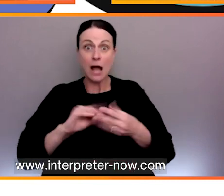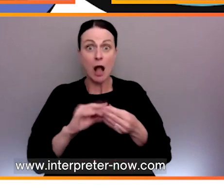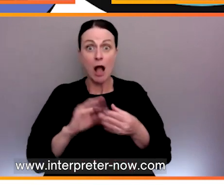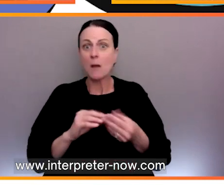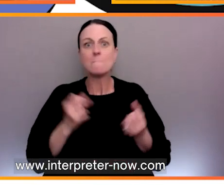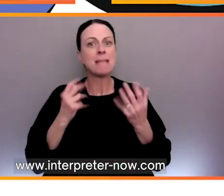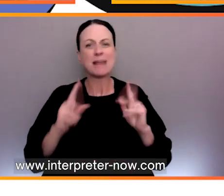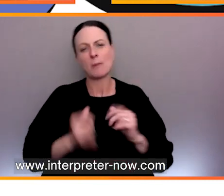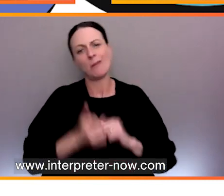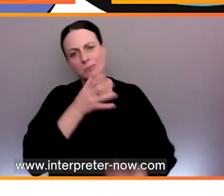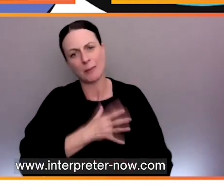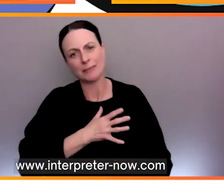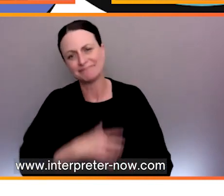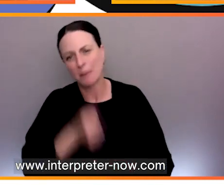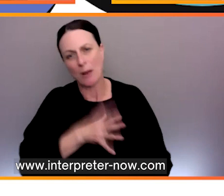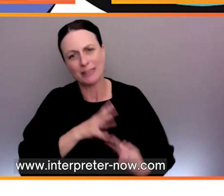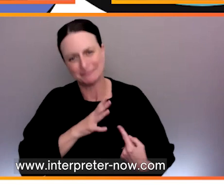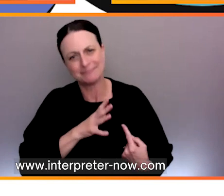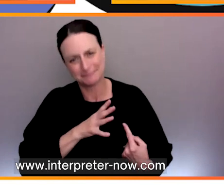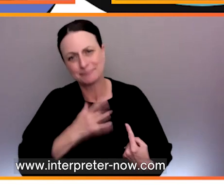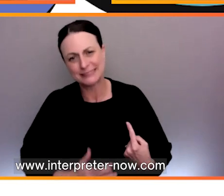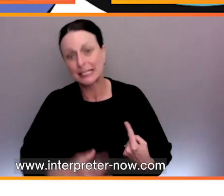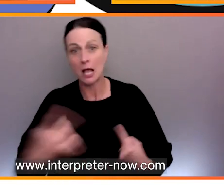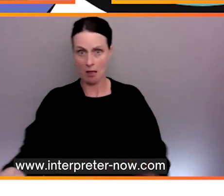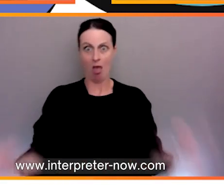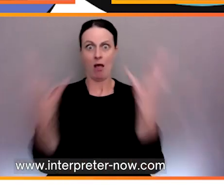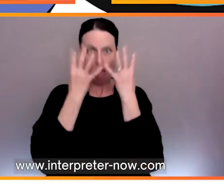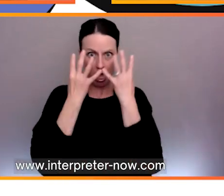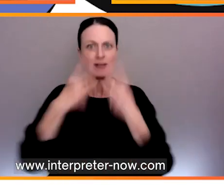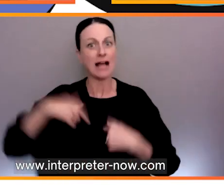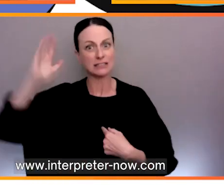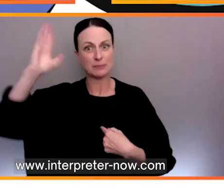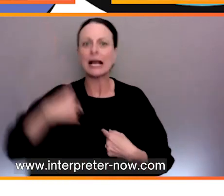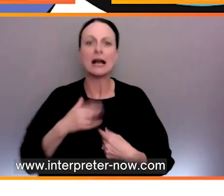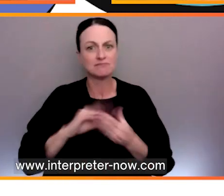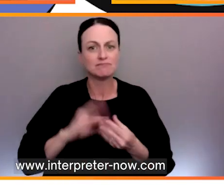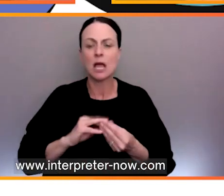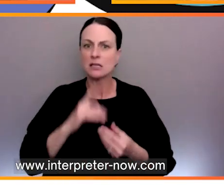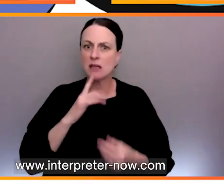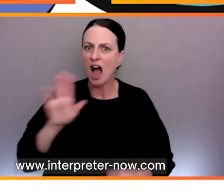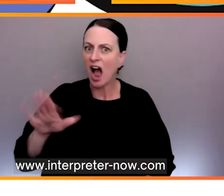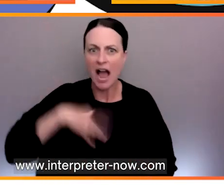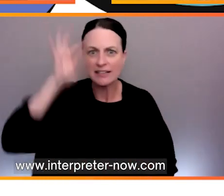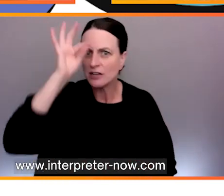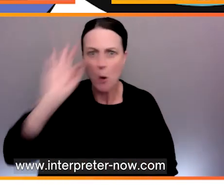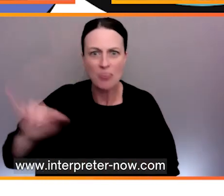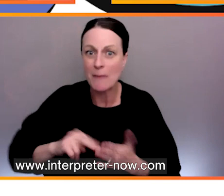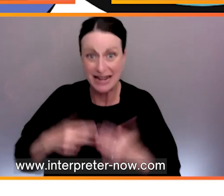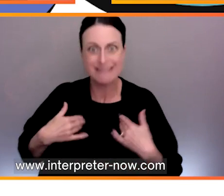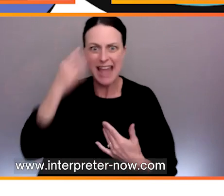taking hits, and often we just don't even know it, especially those nuanced